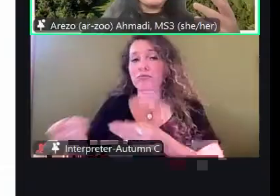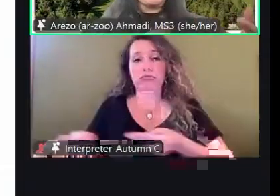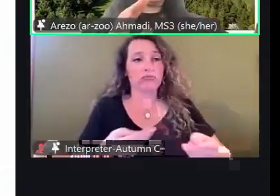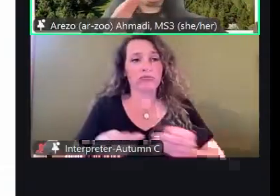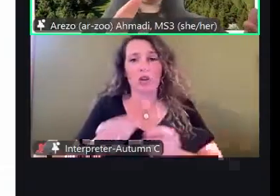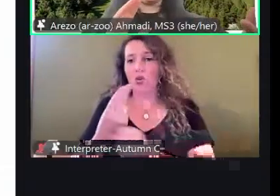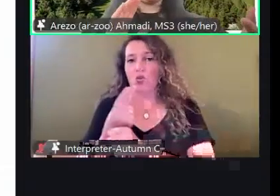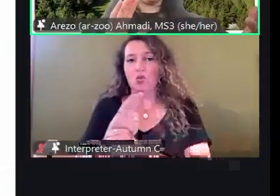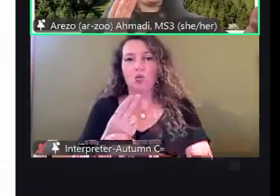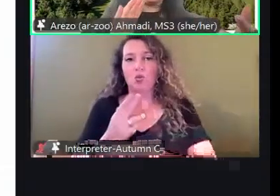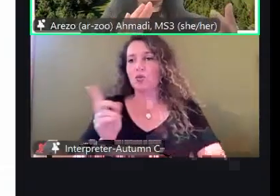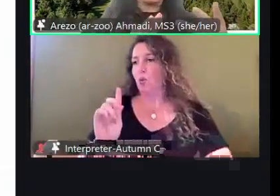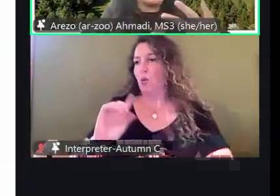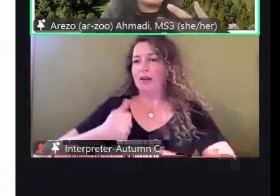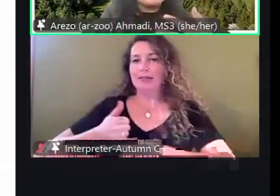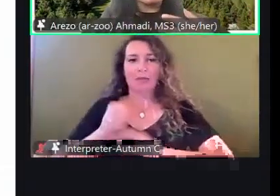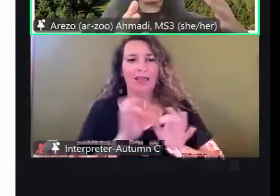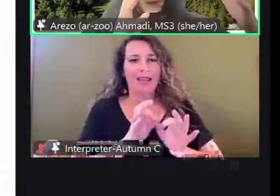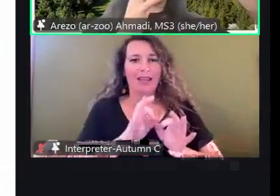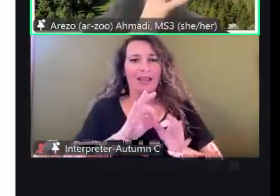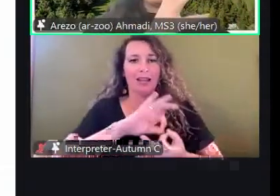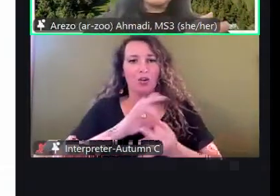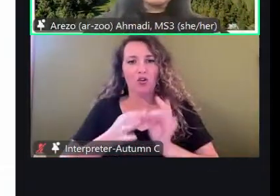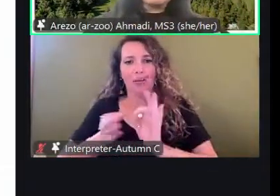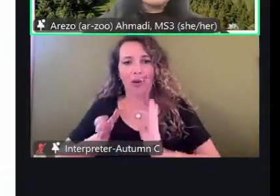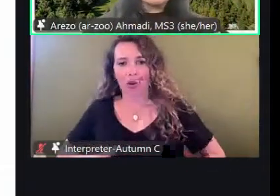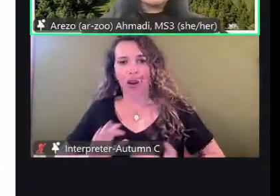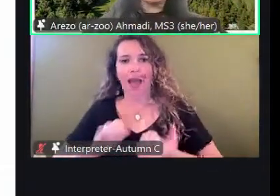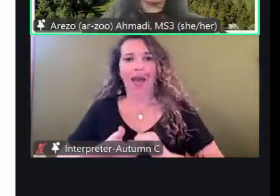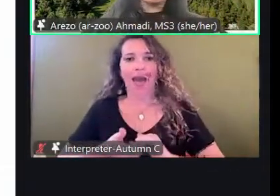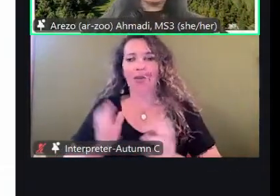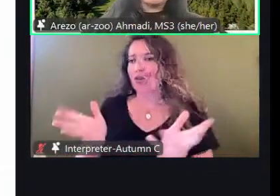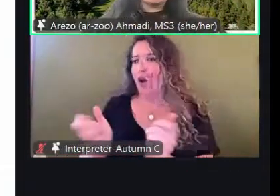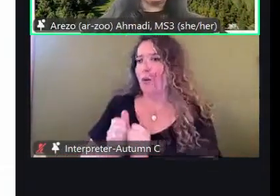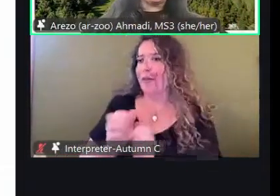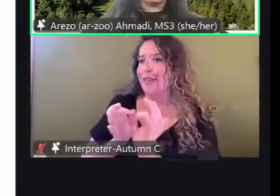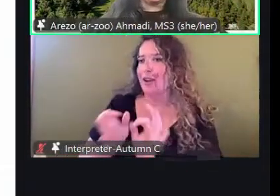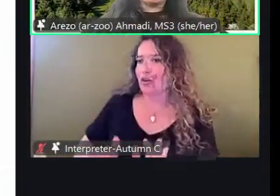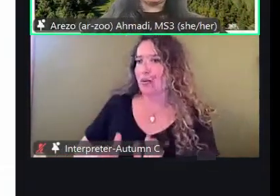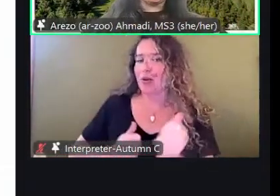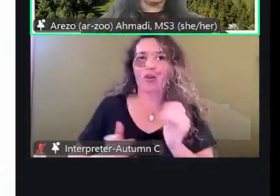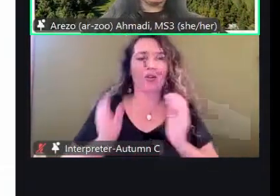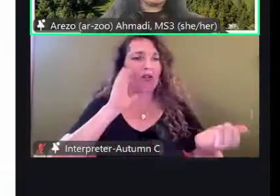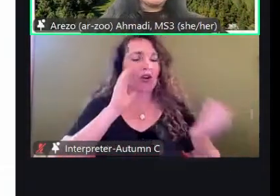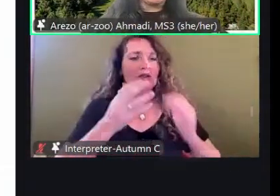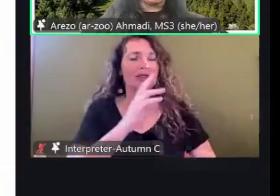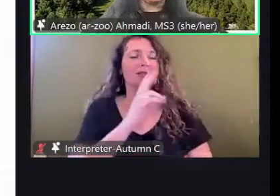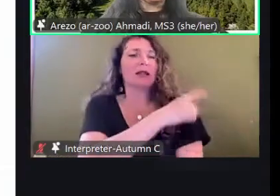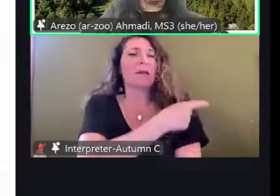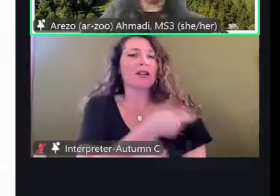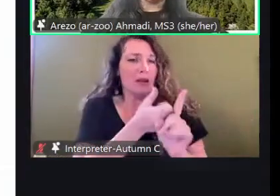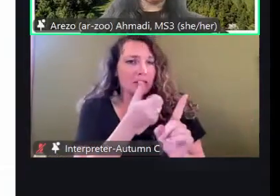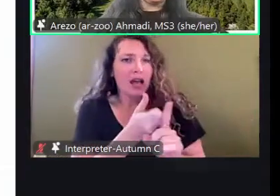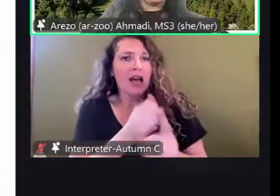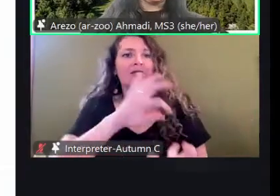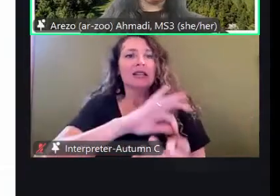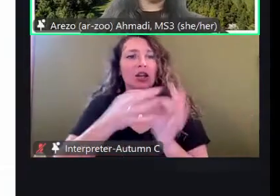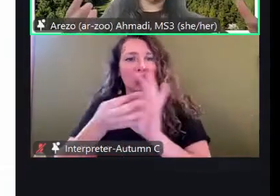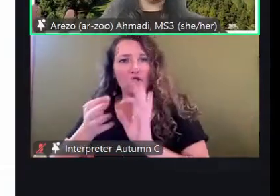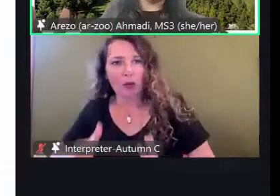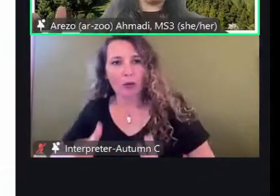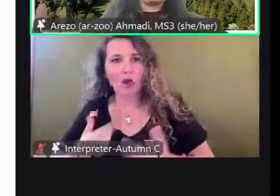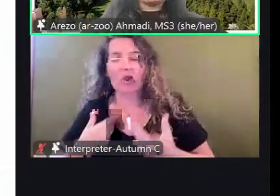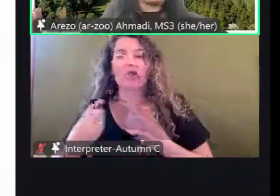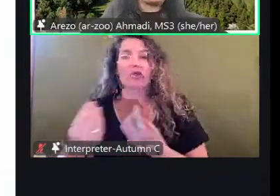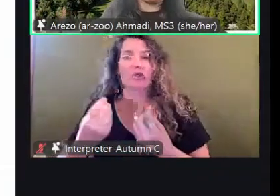like positioning, things like how to address them versus how to address the patient, learning about interpreter etiquette. And